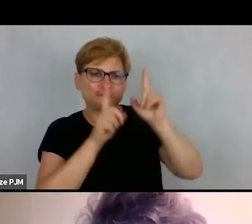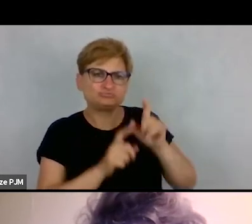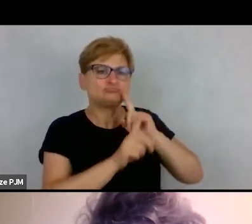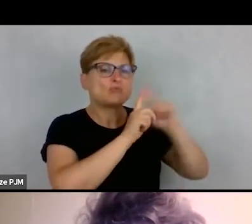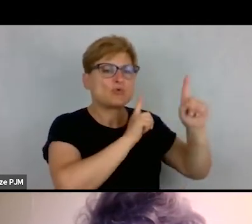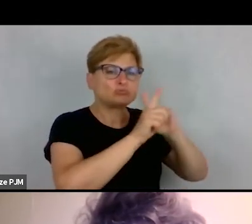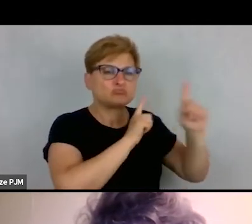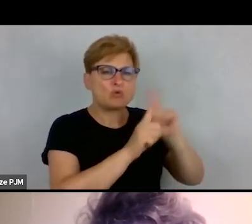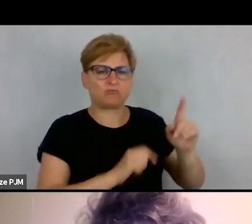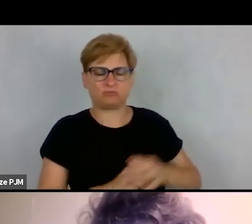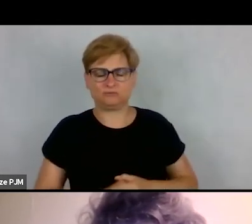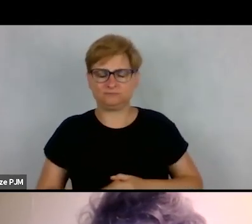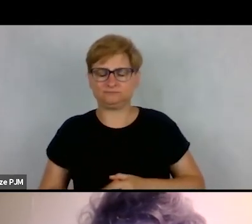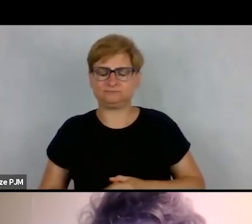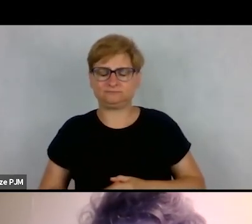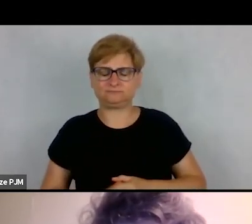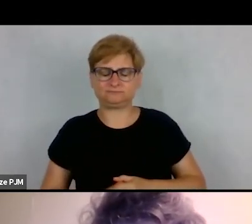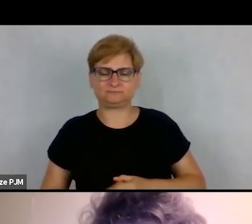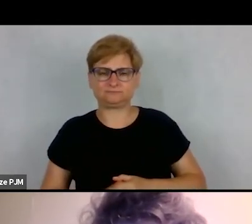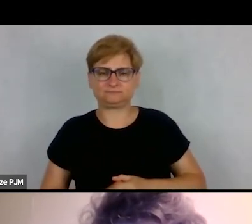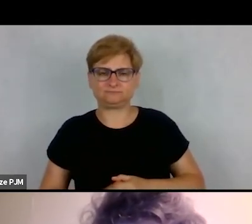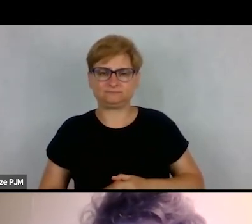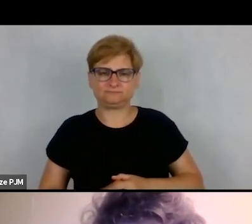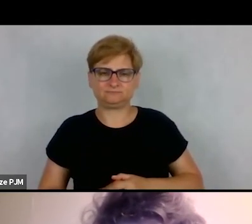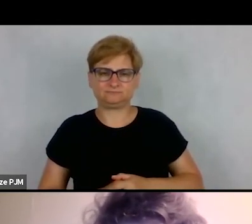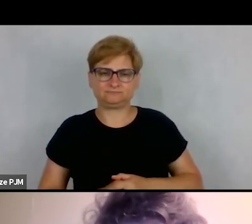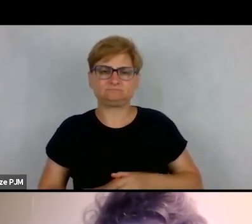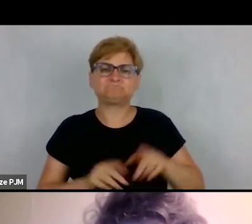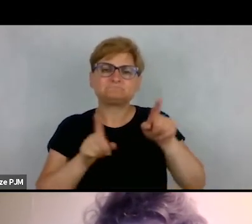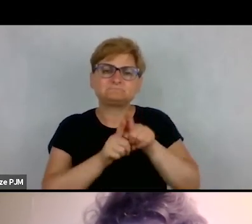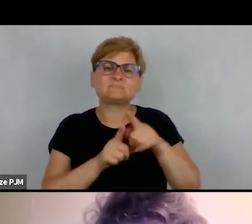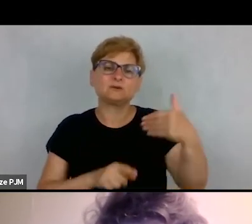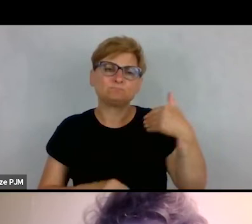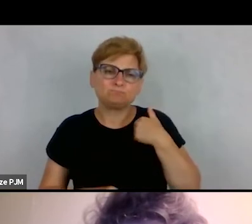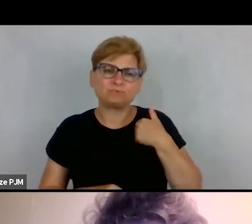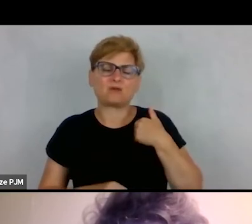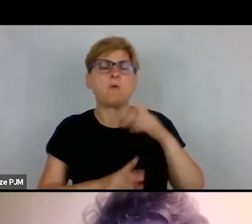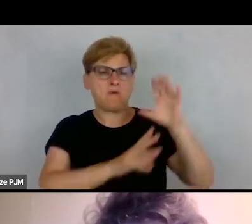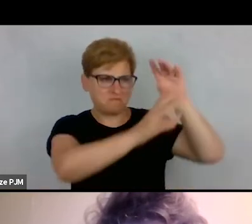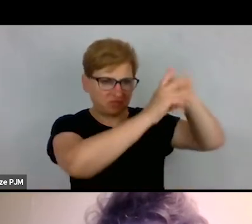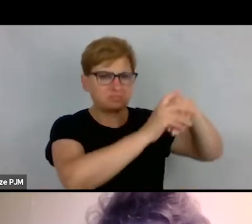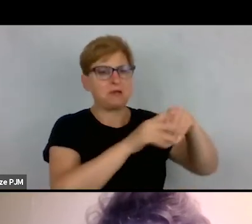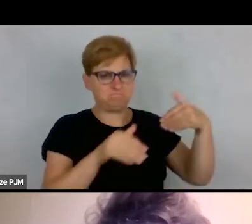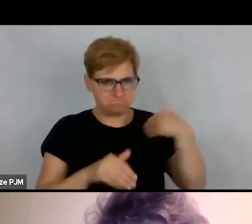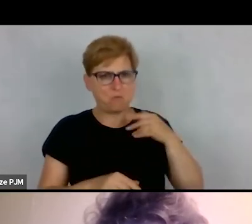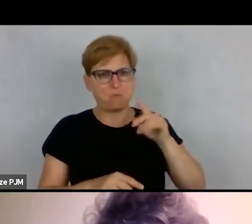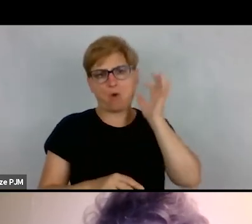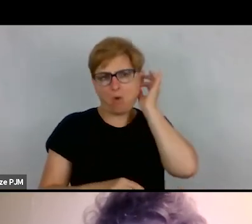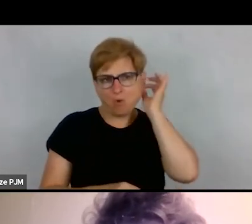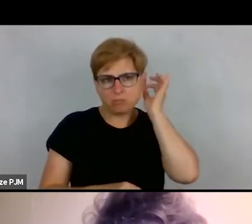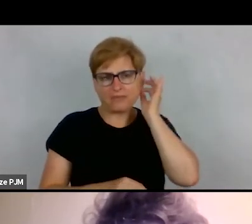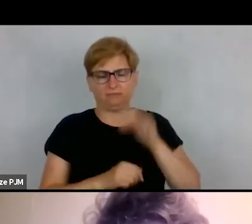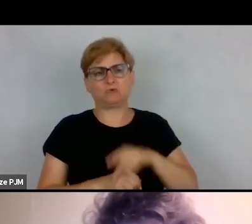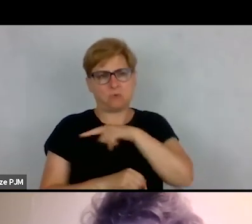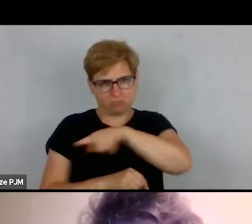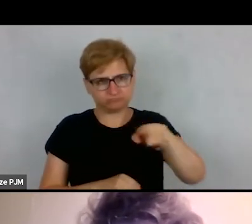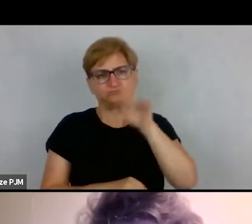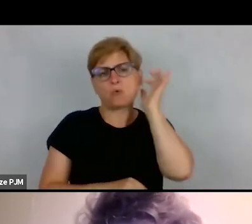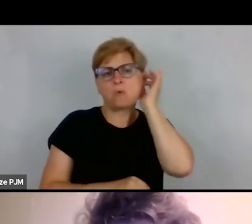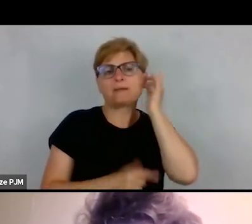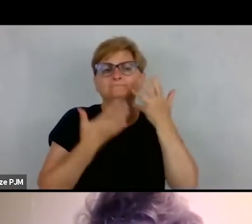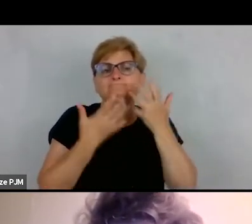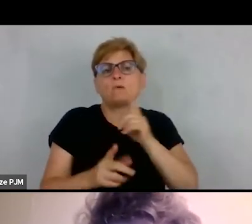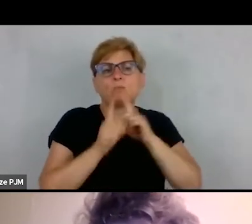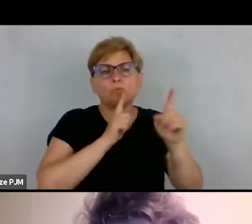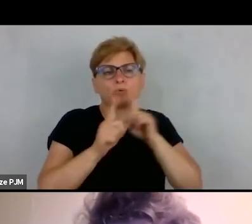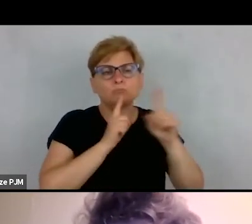talk and I'm not leaving. And by the end of that session, she had won them over. So not only did she work with them,